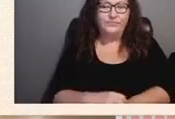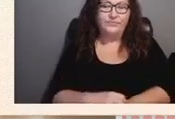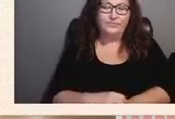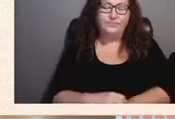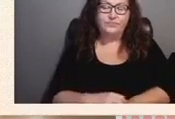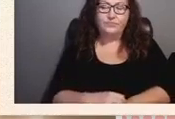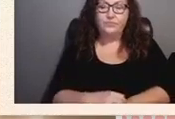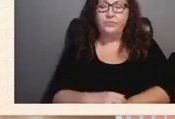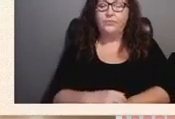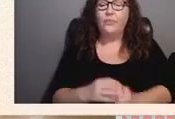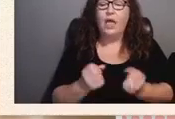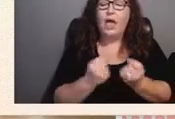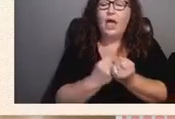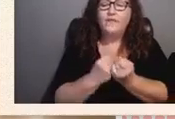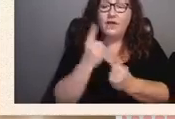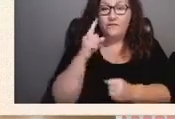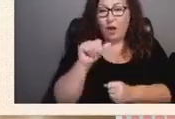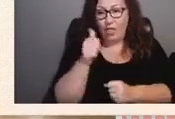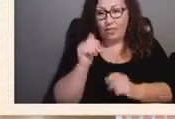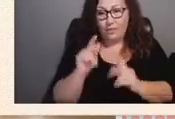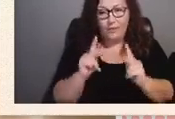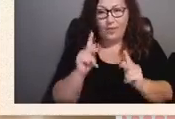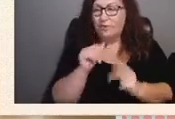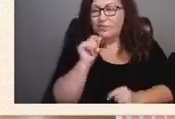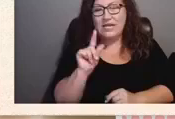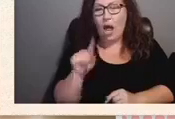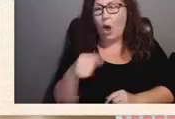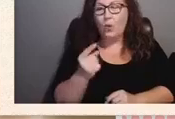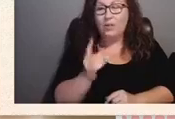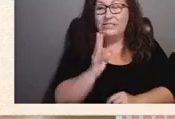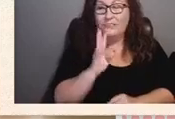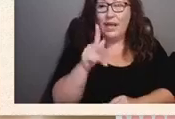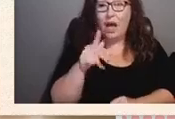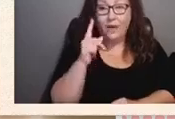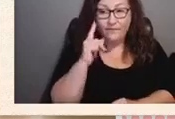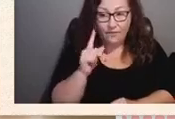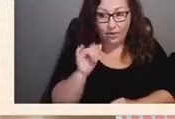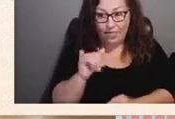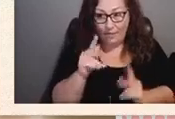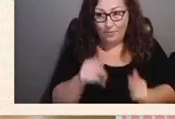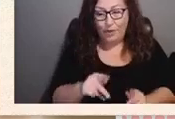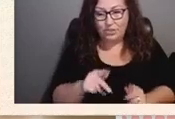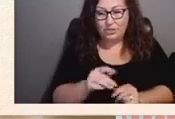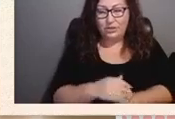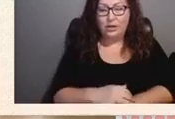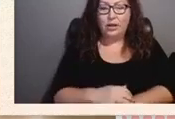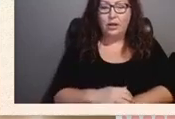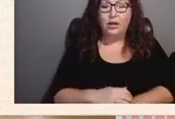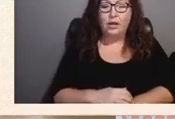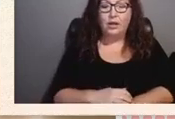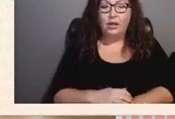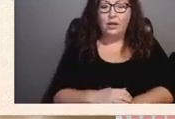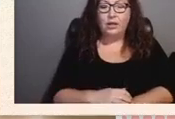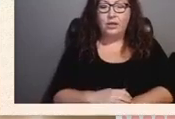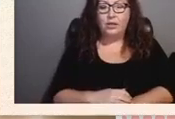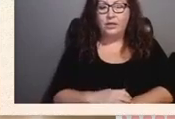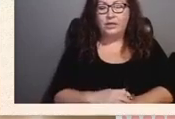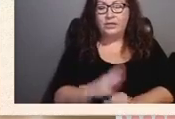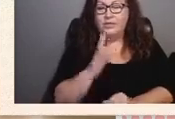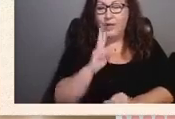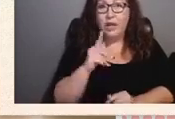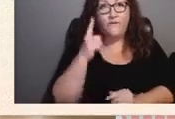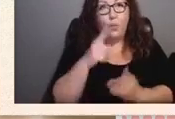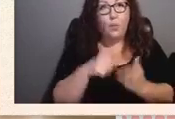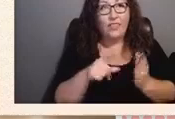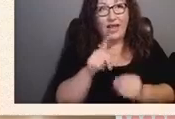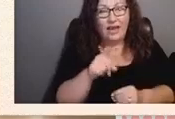Advocating for other people, it's not just speaking up for others, speaking up for what they need. It's also being aware